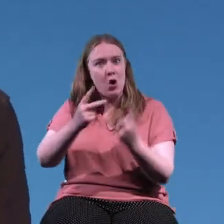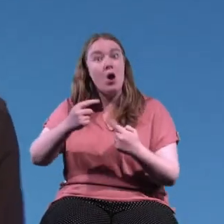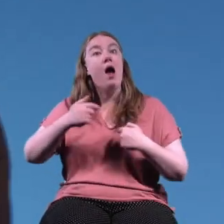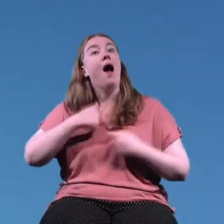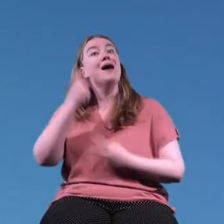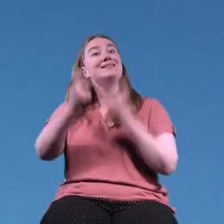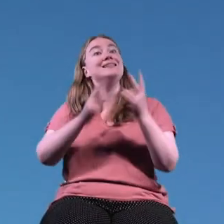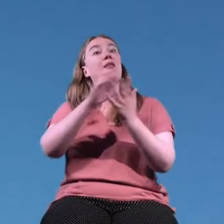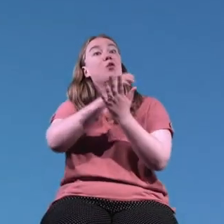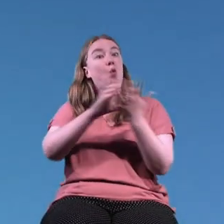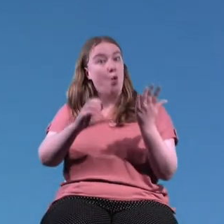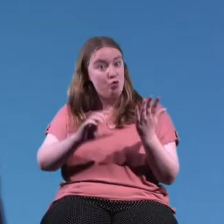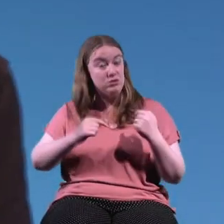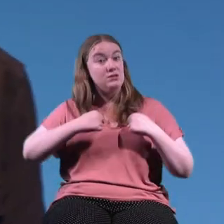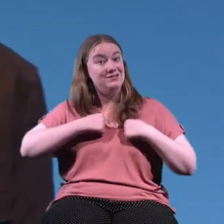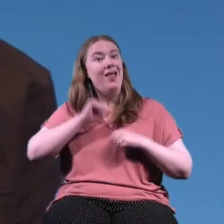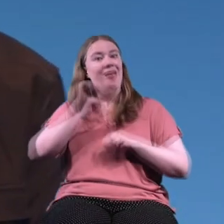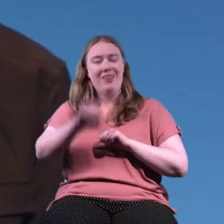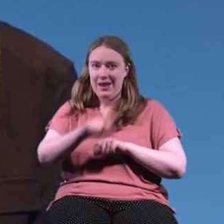back.